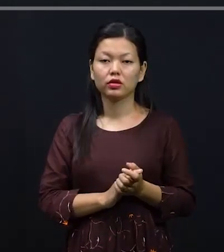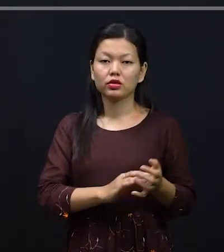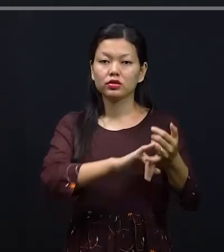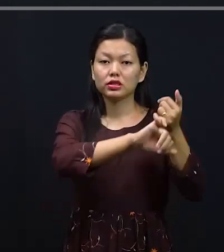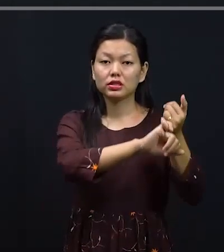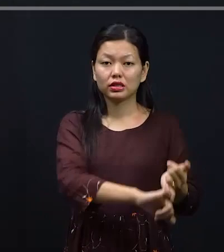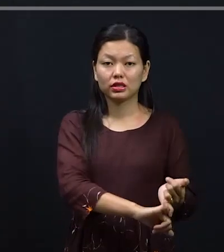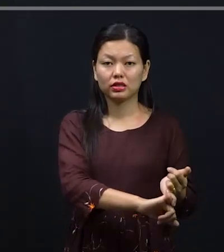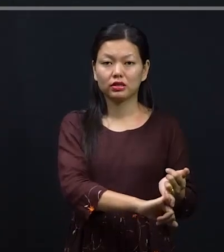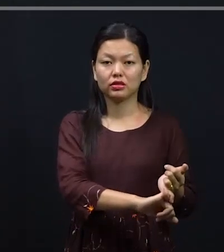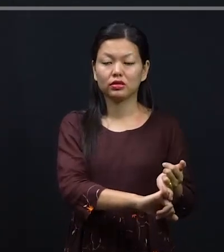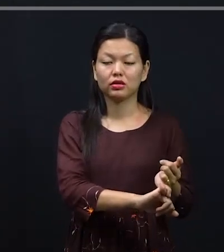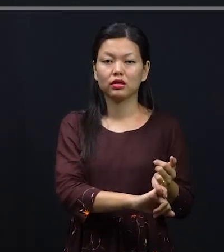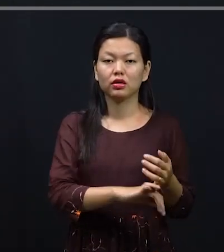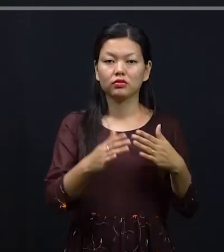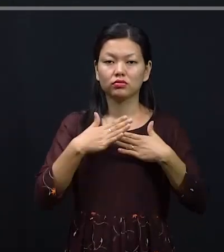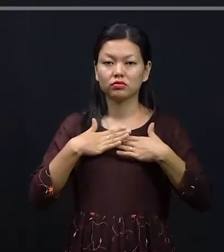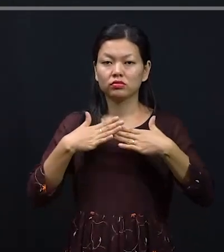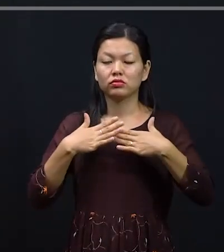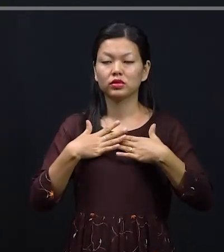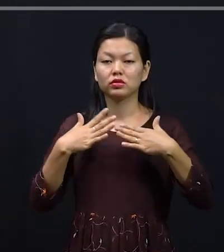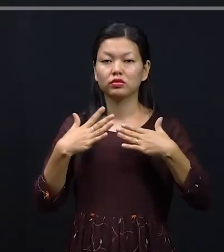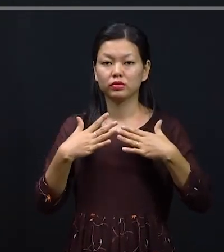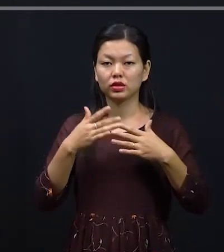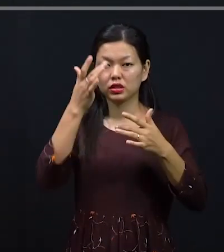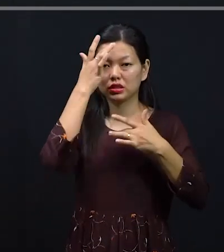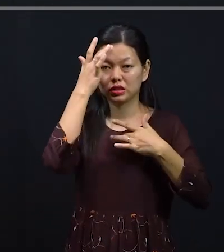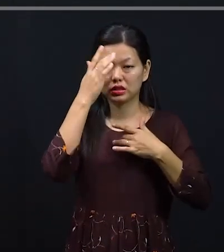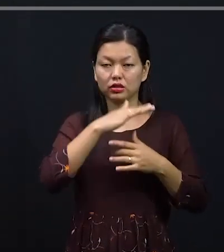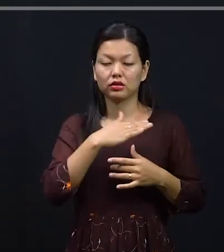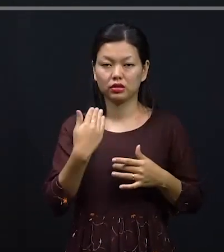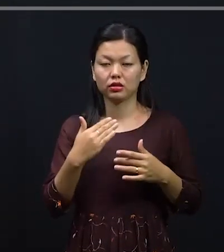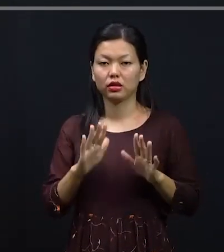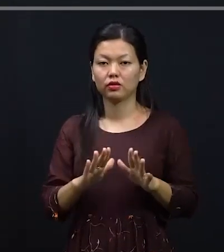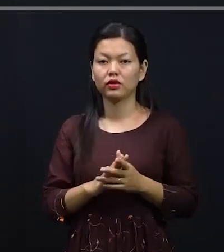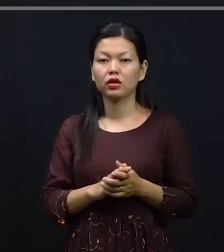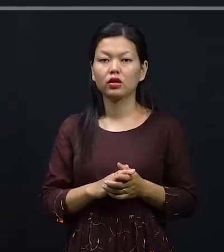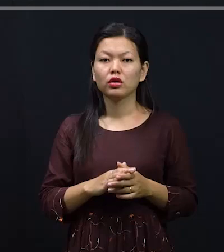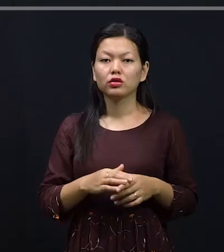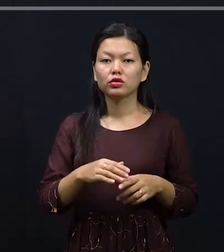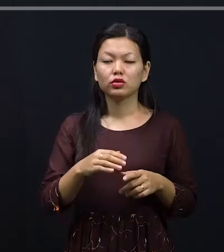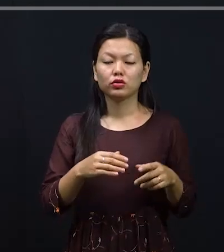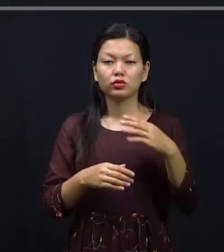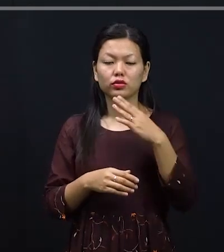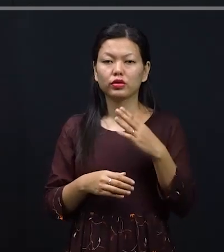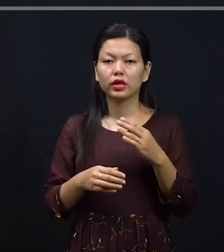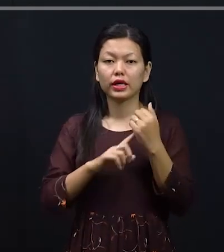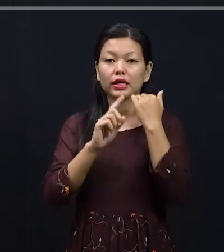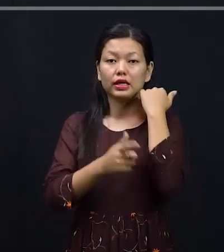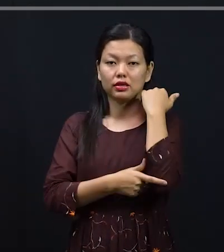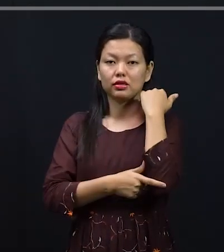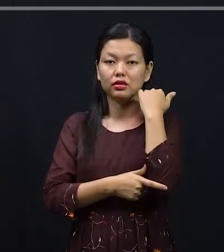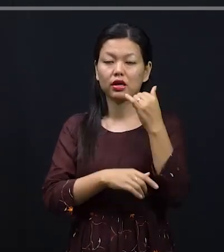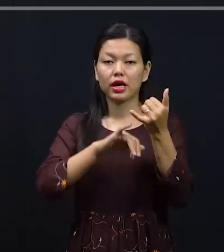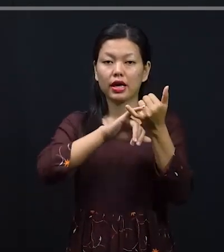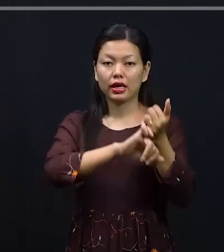showed was that it developed symptoms of pneumonia and the mice died. So Griffith, at the end of the experiment, he